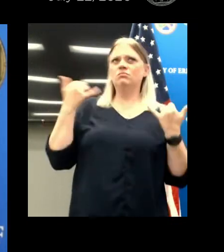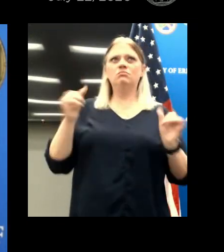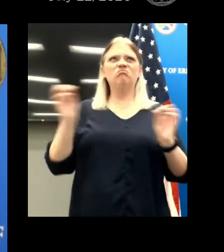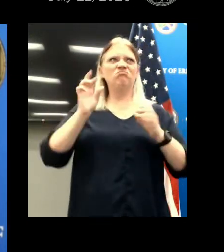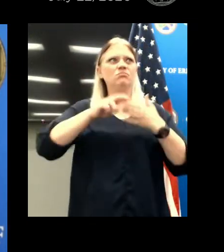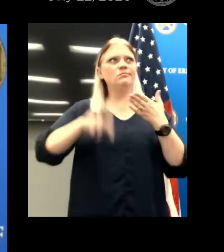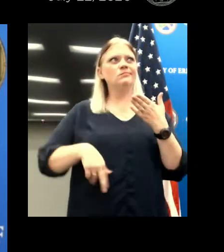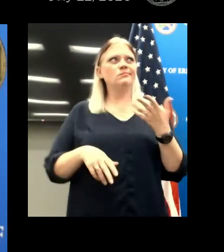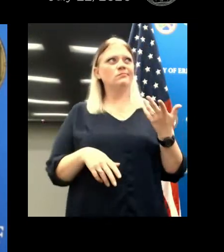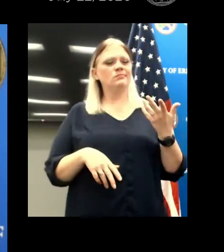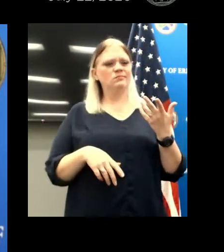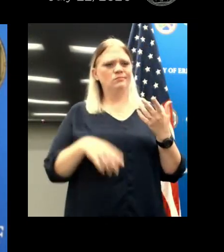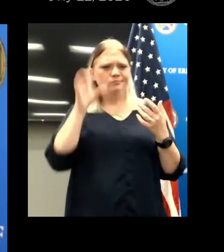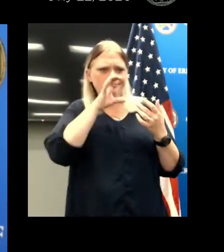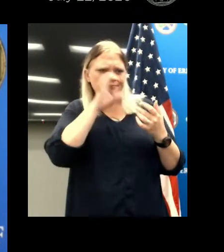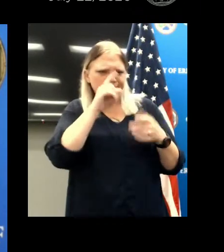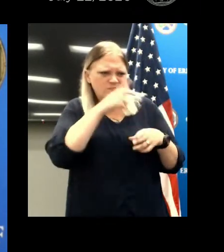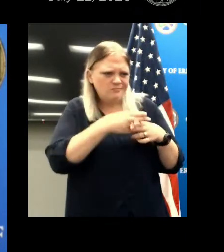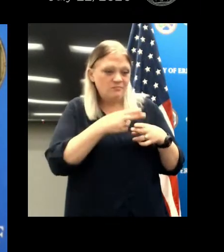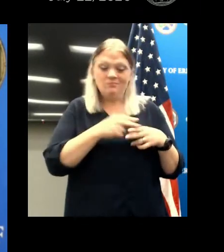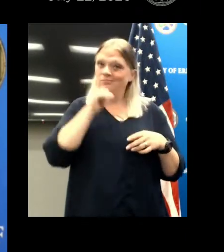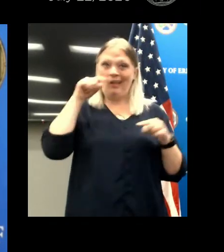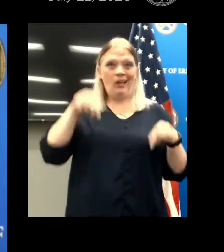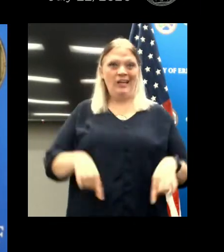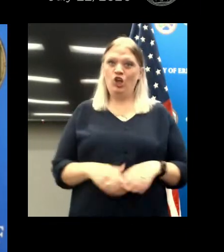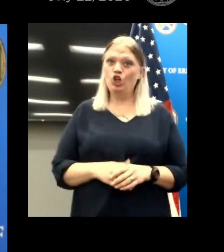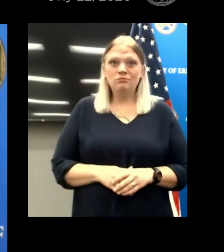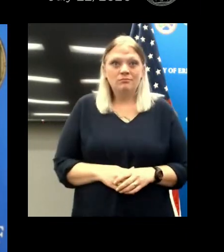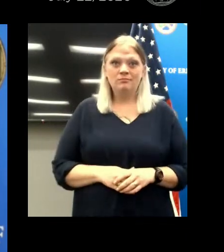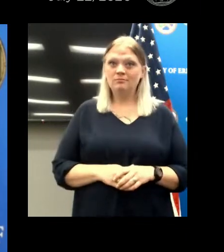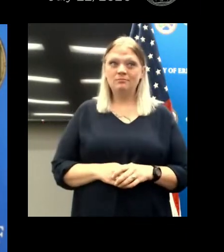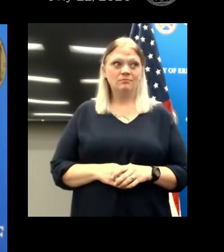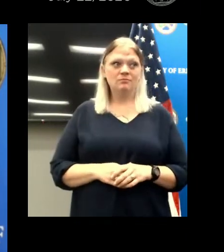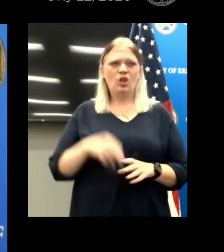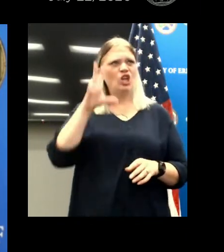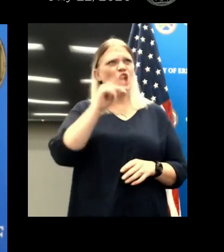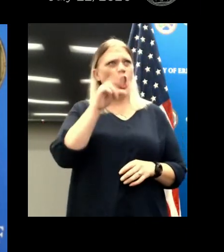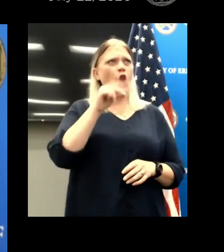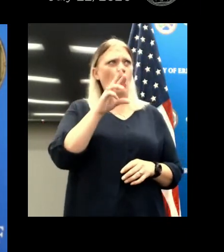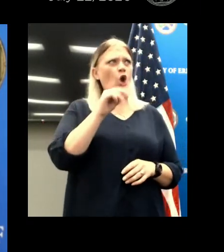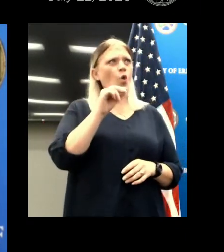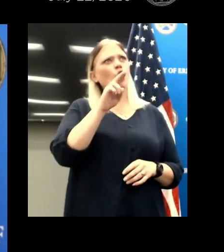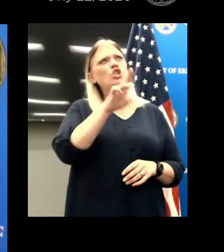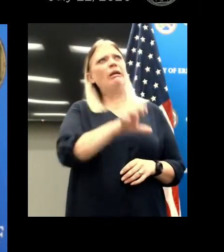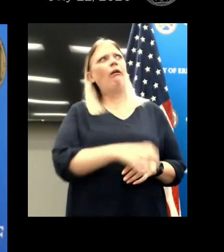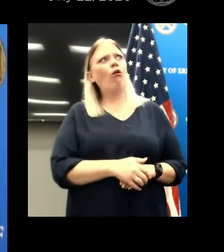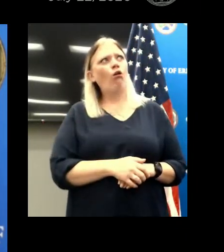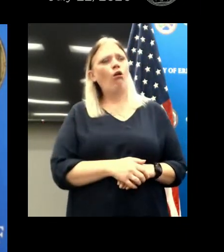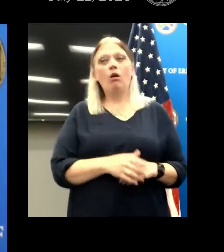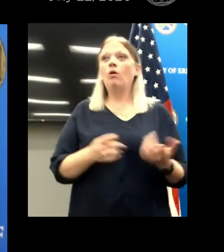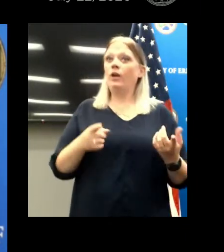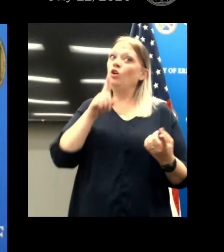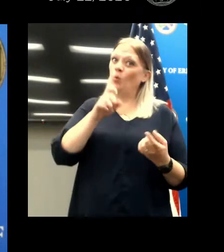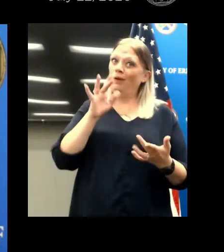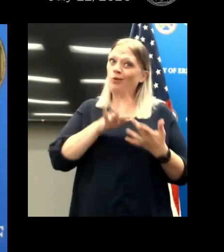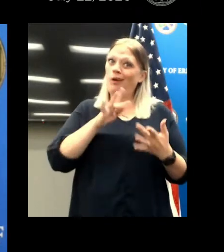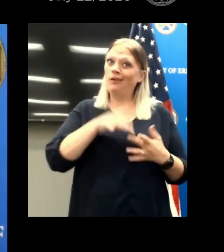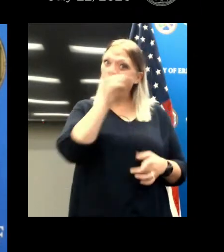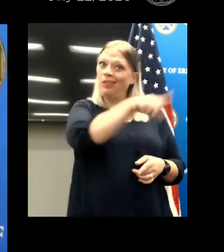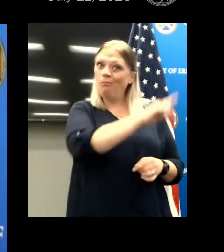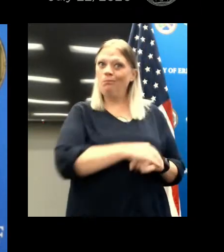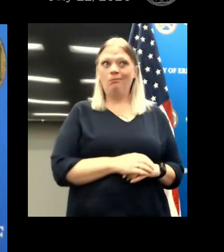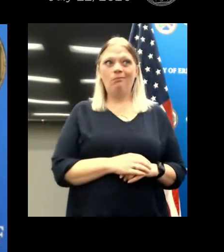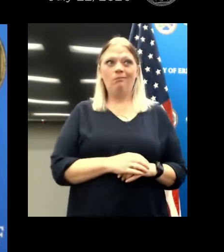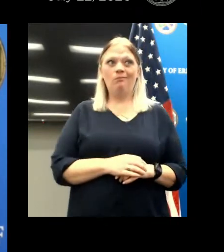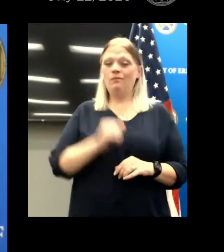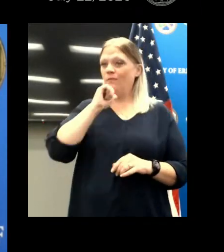gotten results. And they look up the name and you didn't get your test through us. No, I got my test at the urgent care. You got to contact the urgent care. You didn't